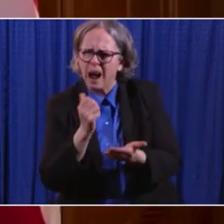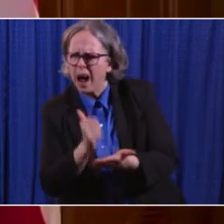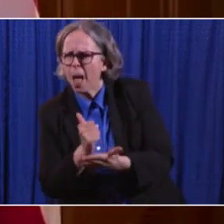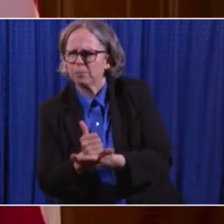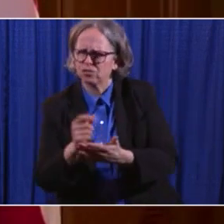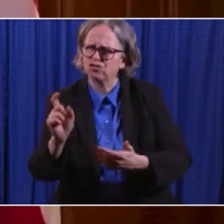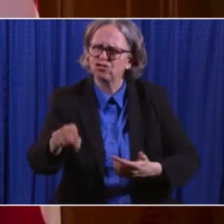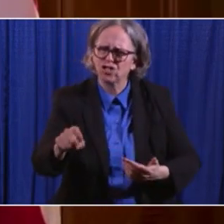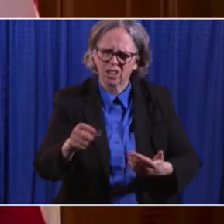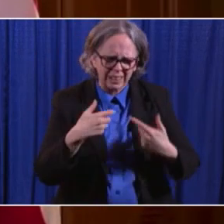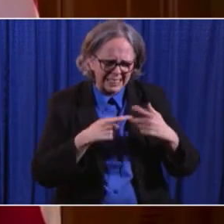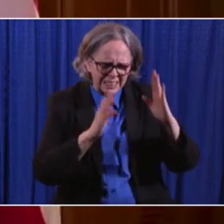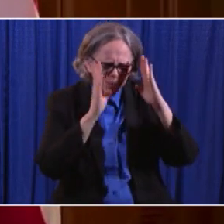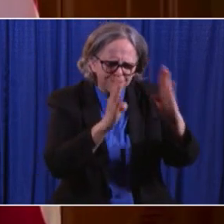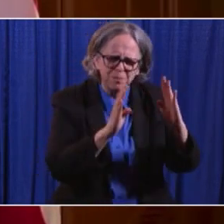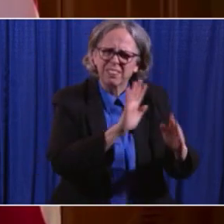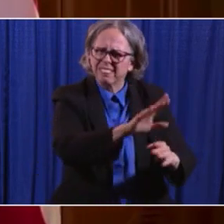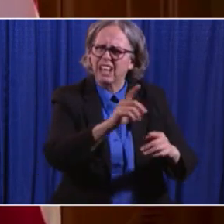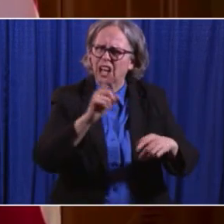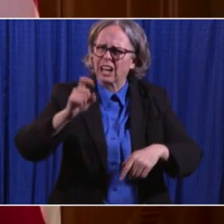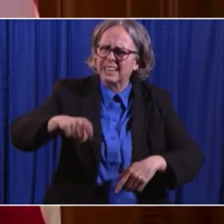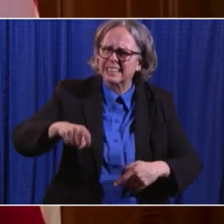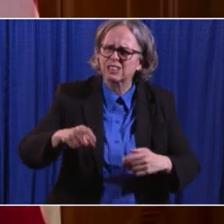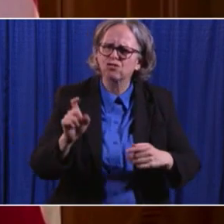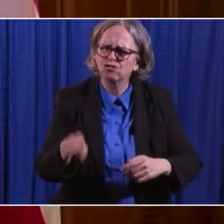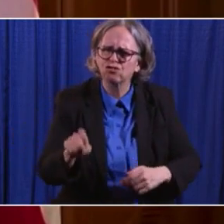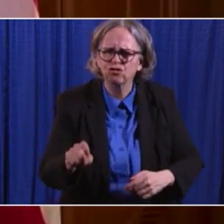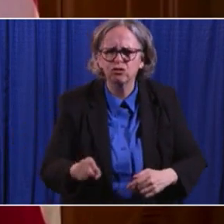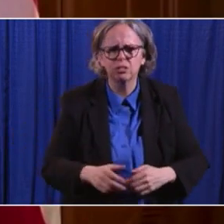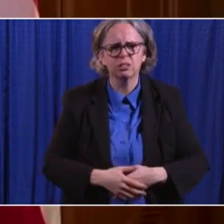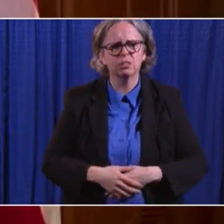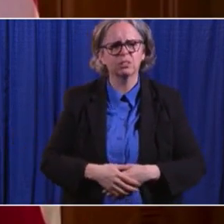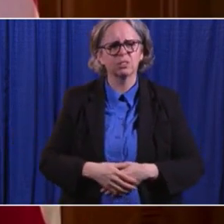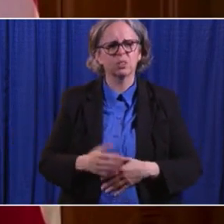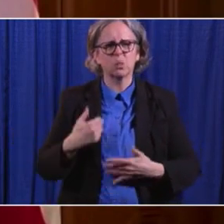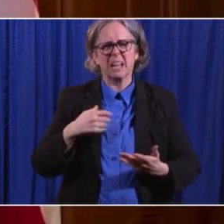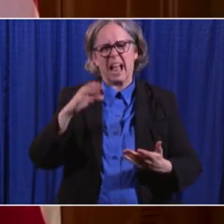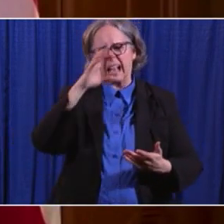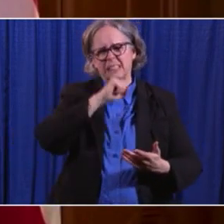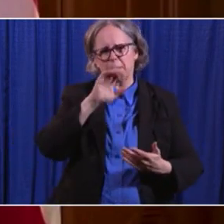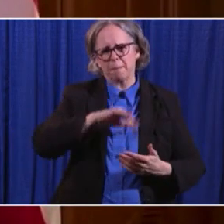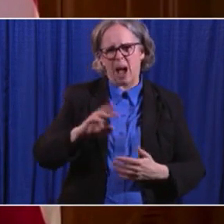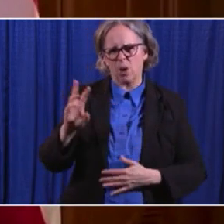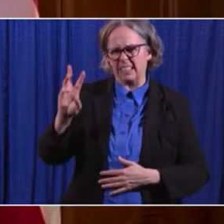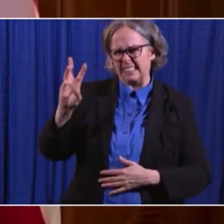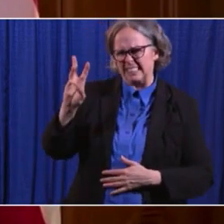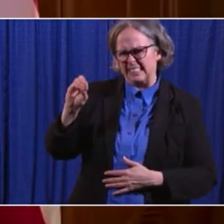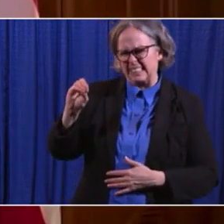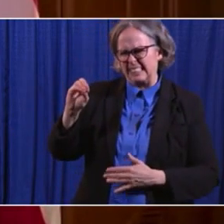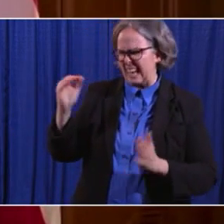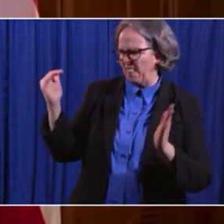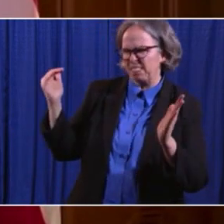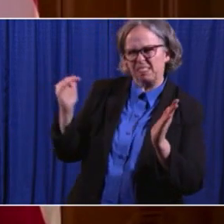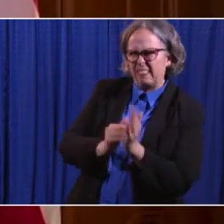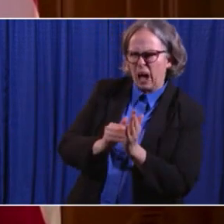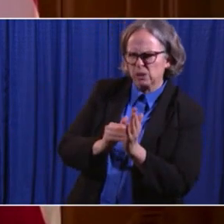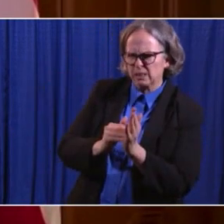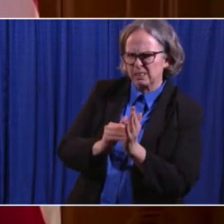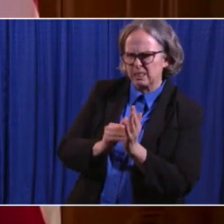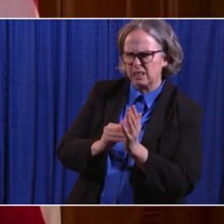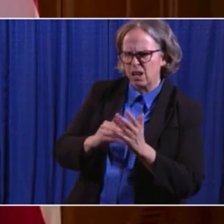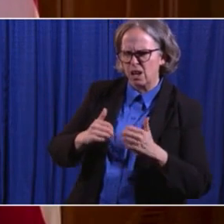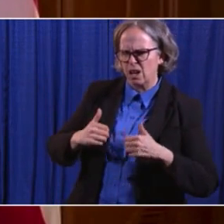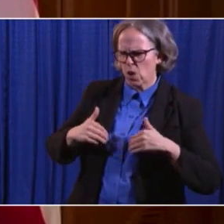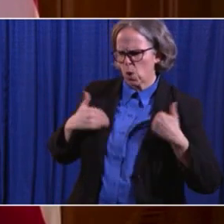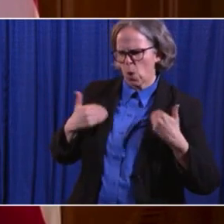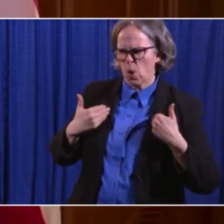problems. In fact, we estimate that as many as 60,000 Ohio young people may be in need of these